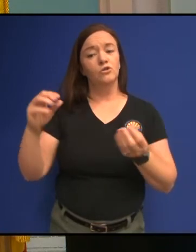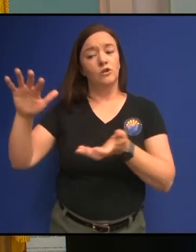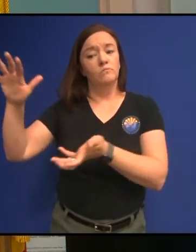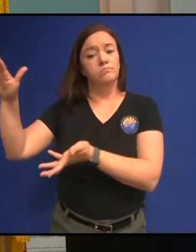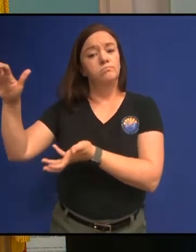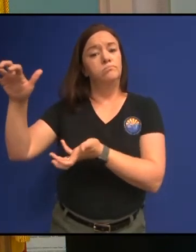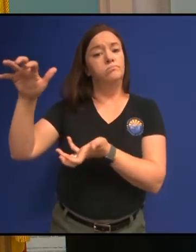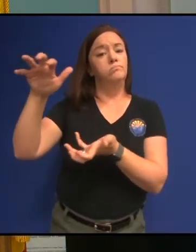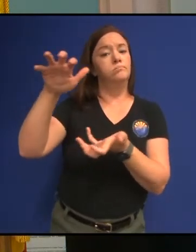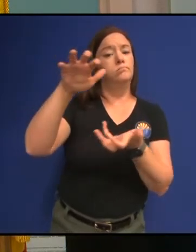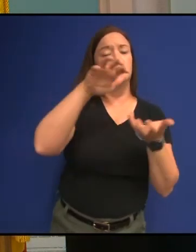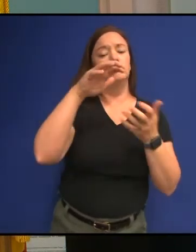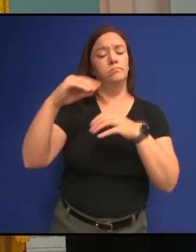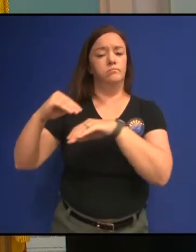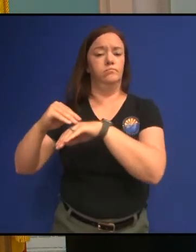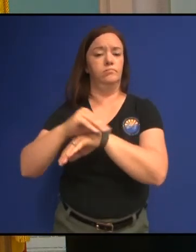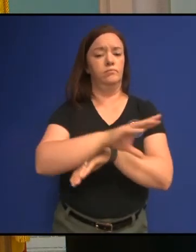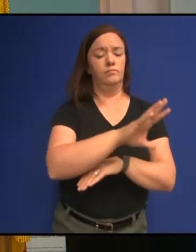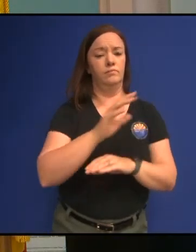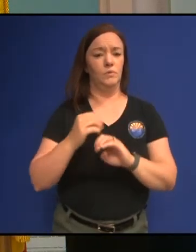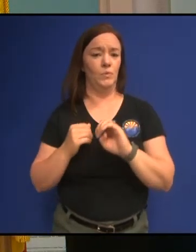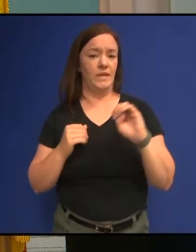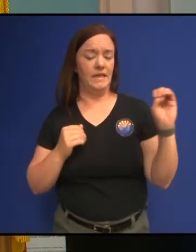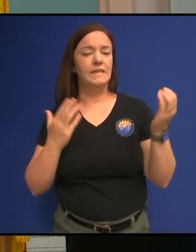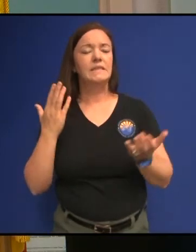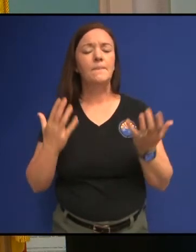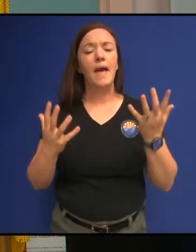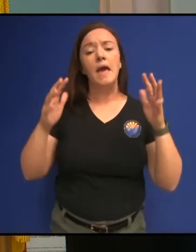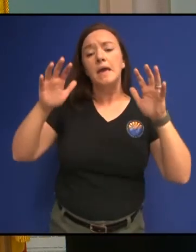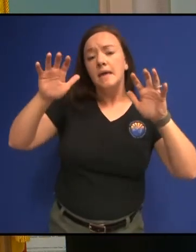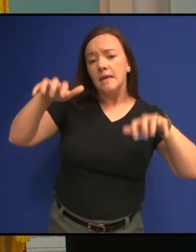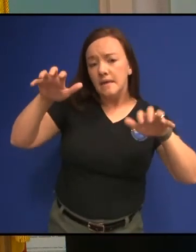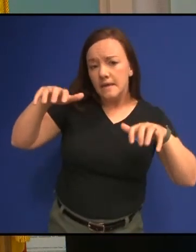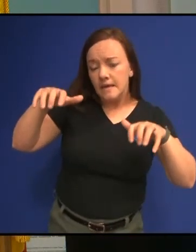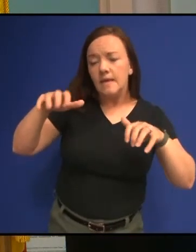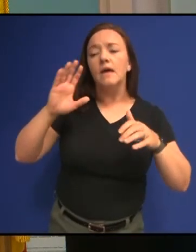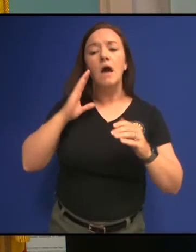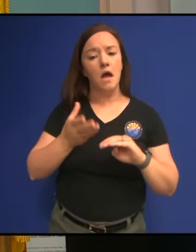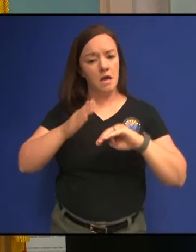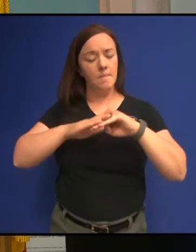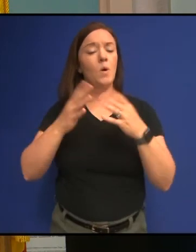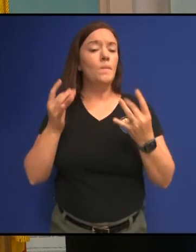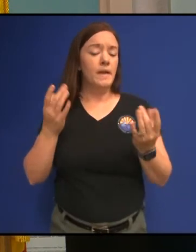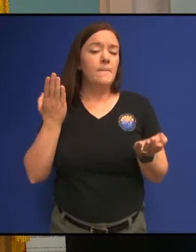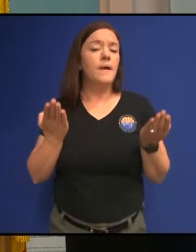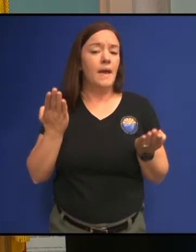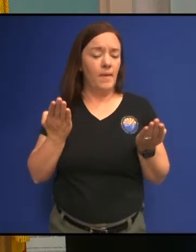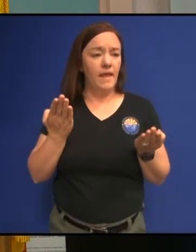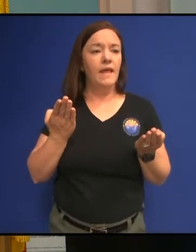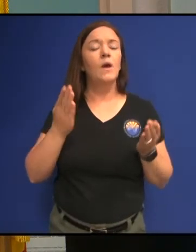in the plains to our east. Could get a little wetting over the fire, bring up our humidities, and hopefully start